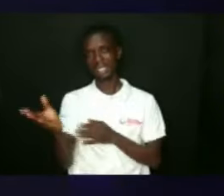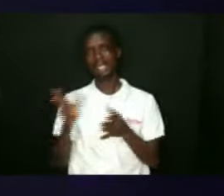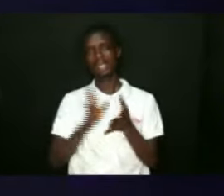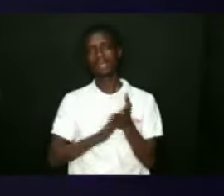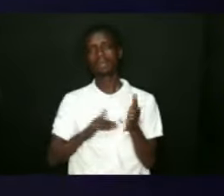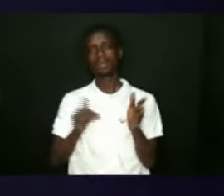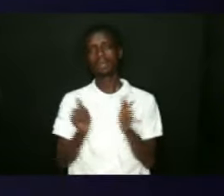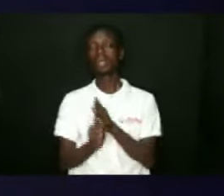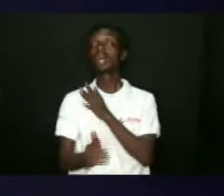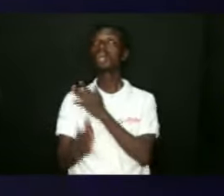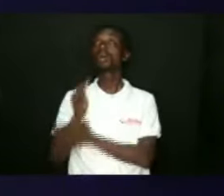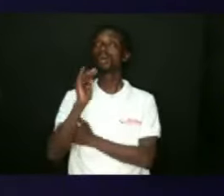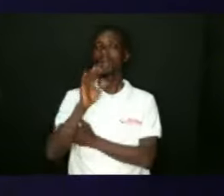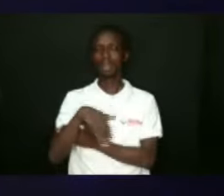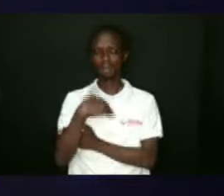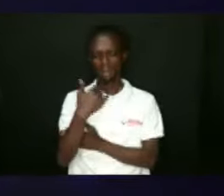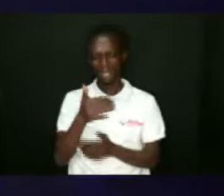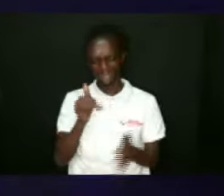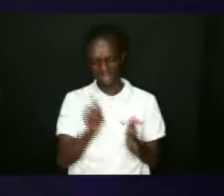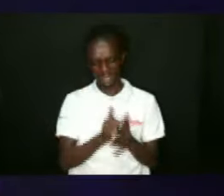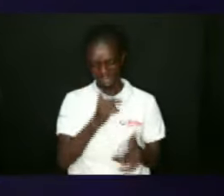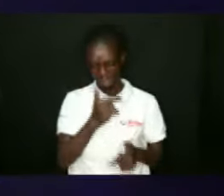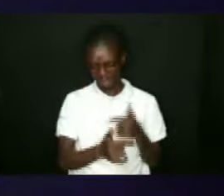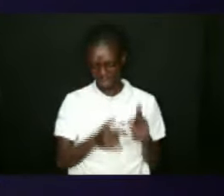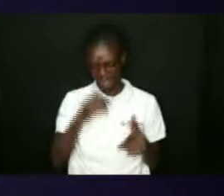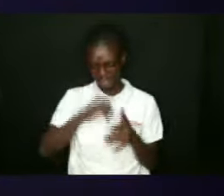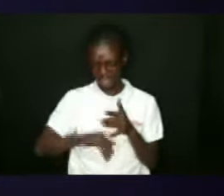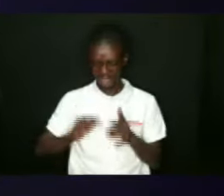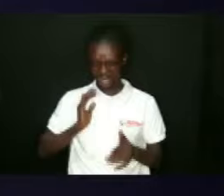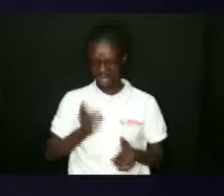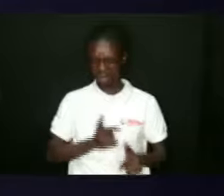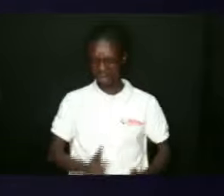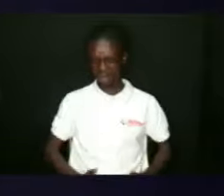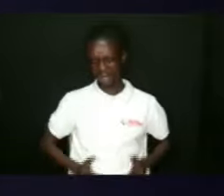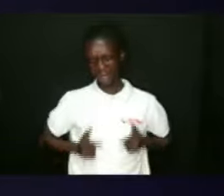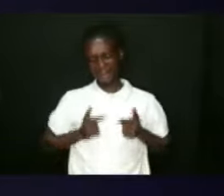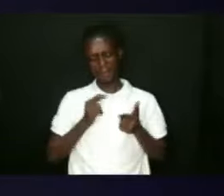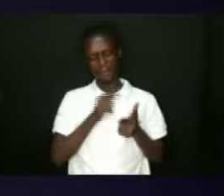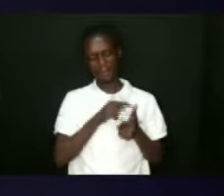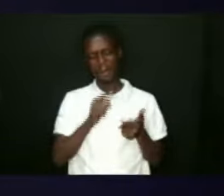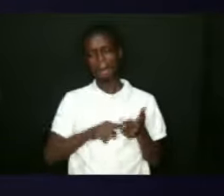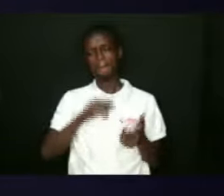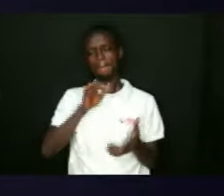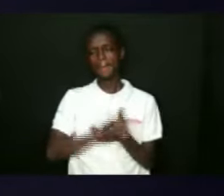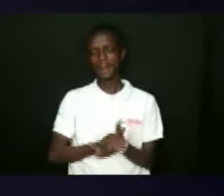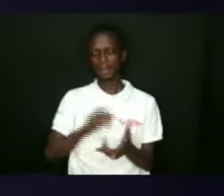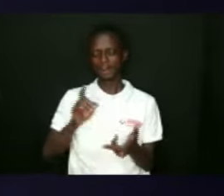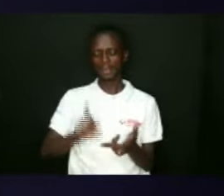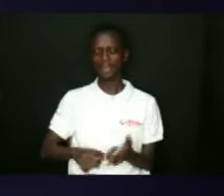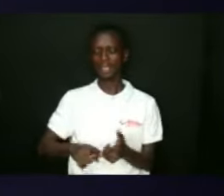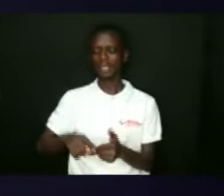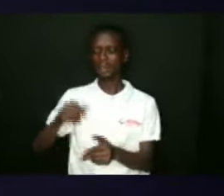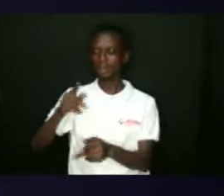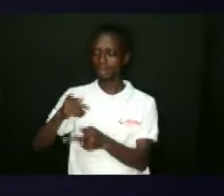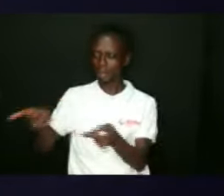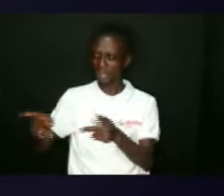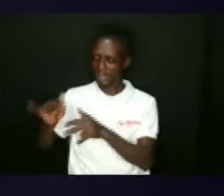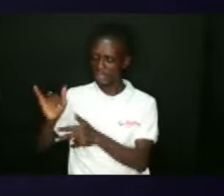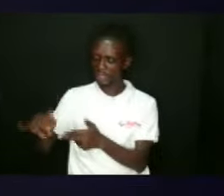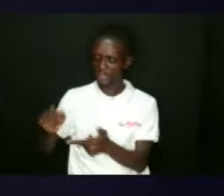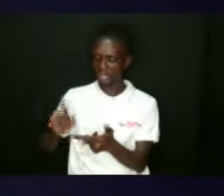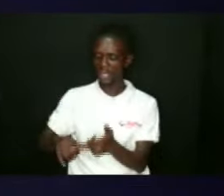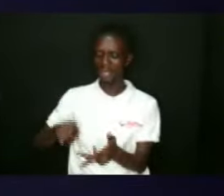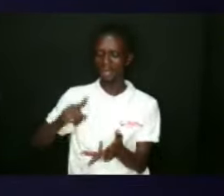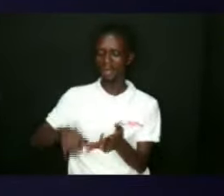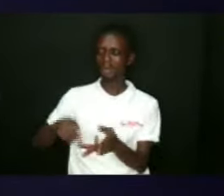Amen. That in every sphere of our lives, in our marriages, in our families, in our neighborhoods, at our workplaces, oh